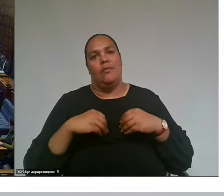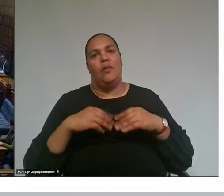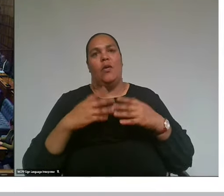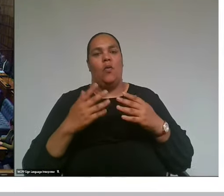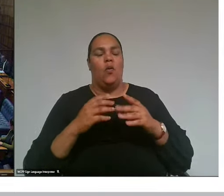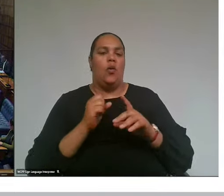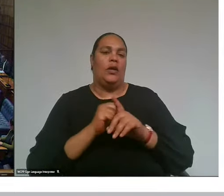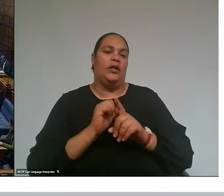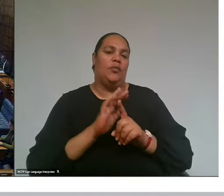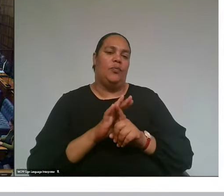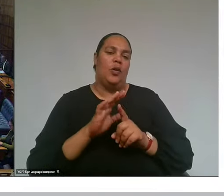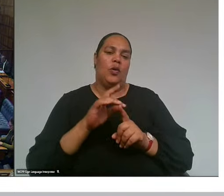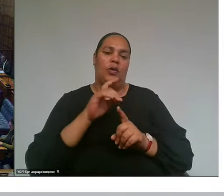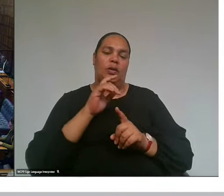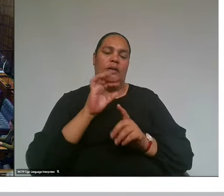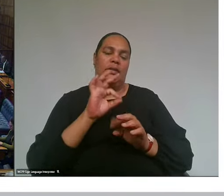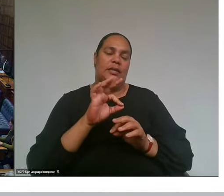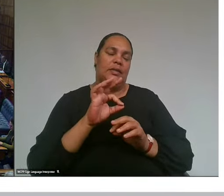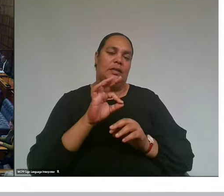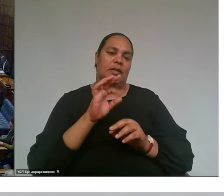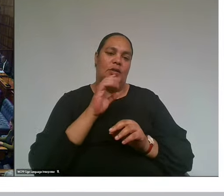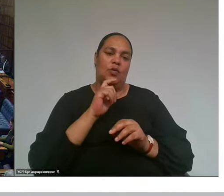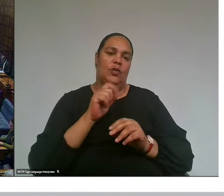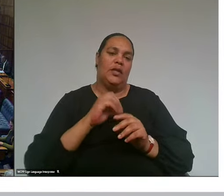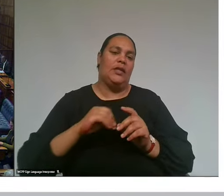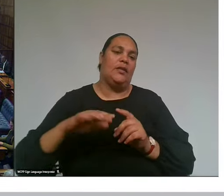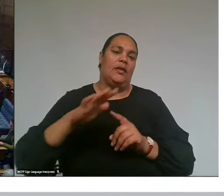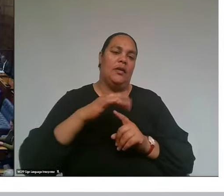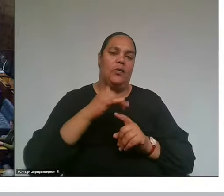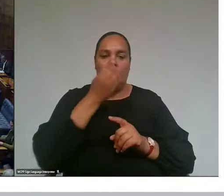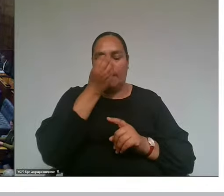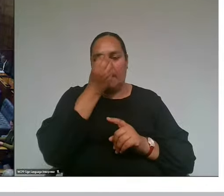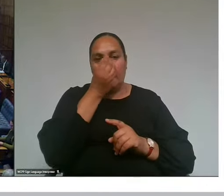exploit opportunities outside of the area and even in the area